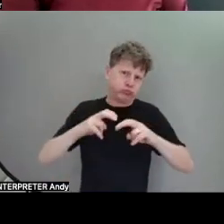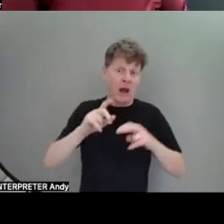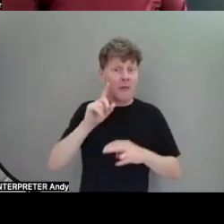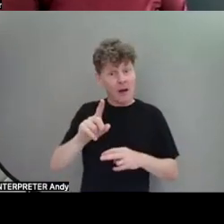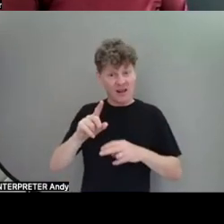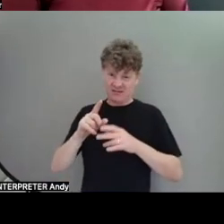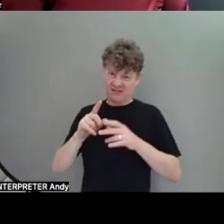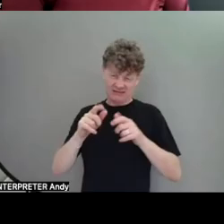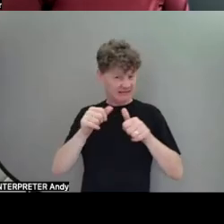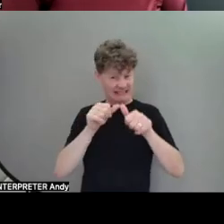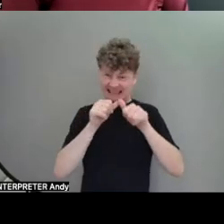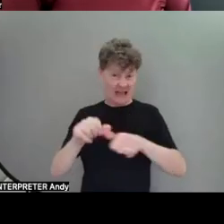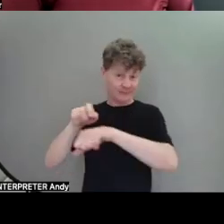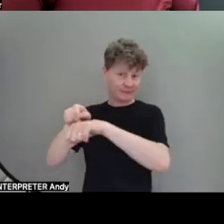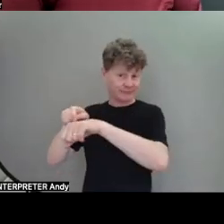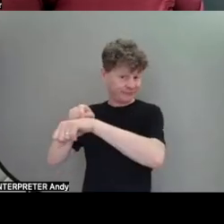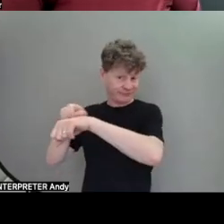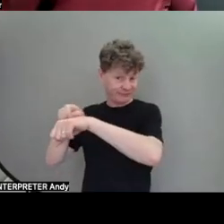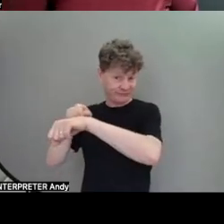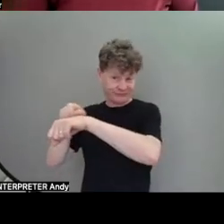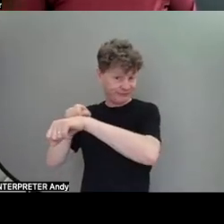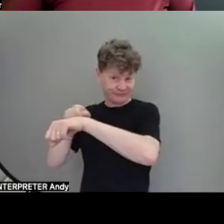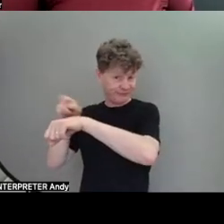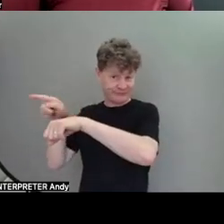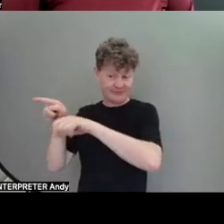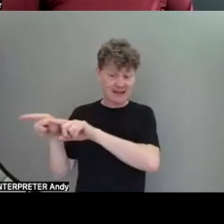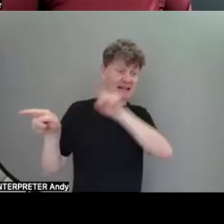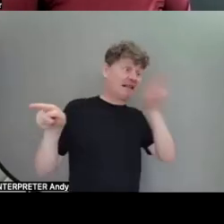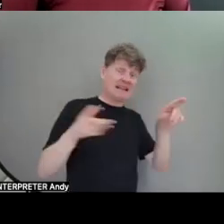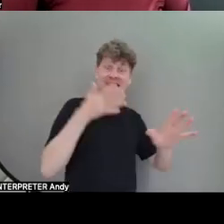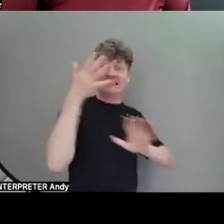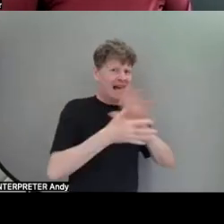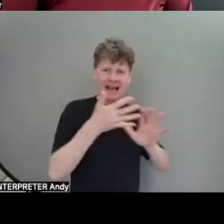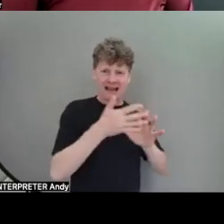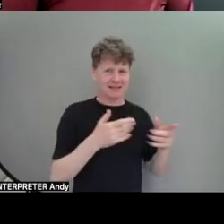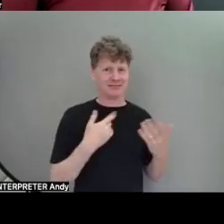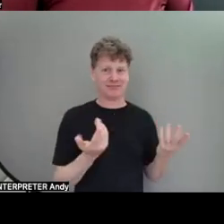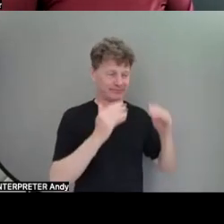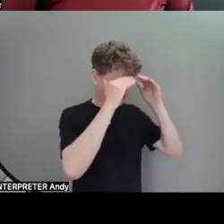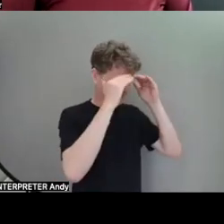about how signers organize these structures on a lexicon-wide scale.